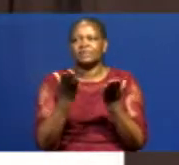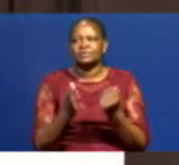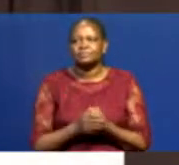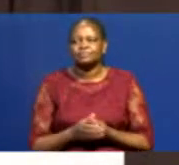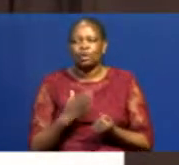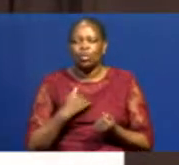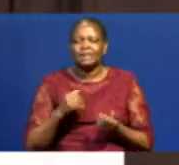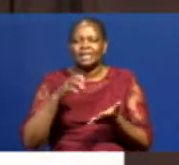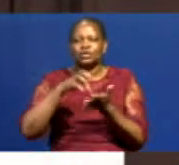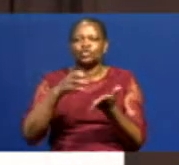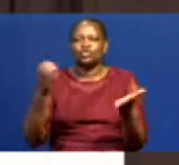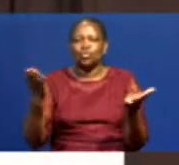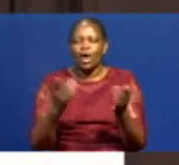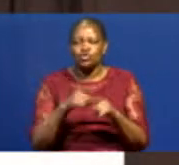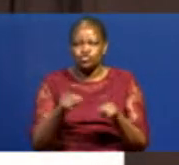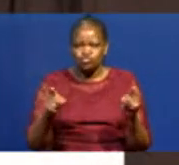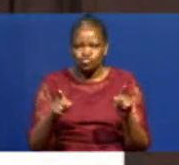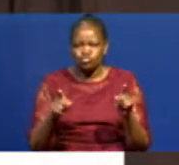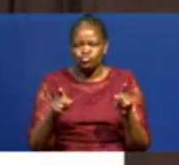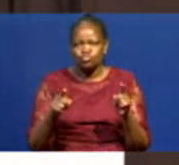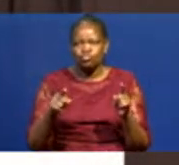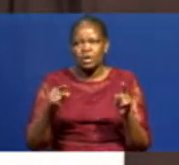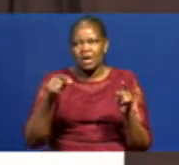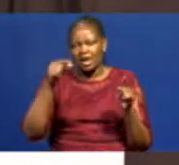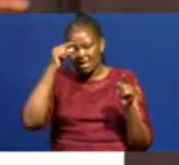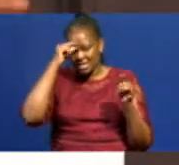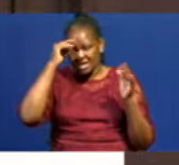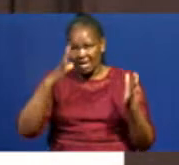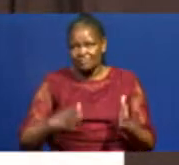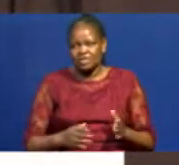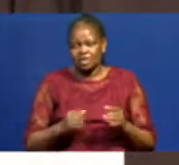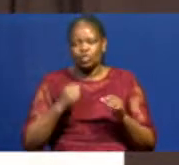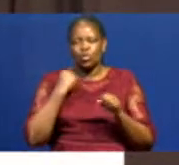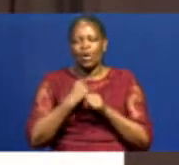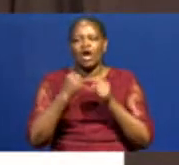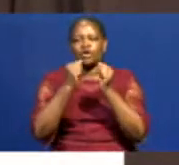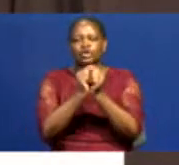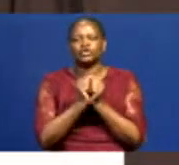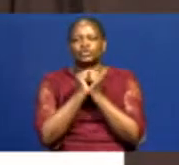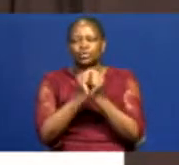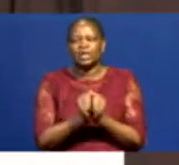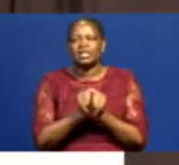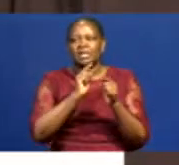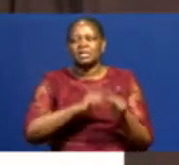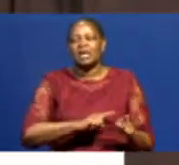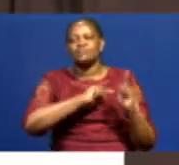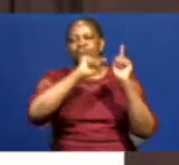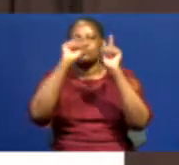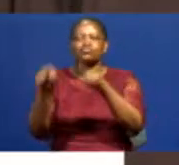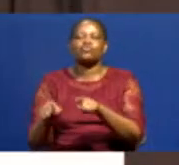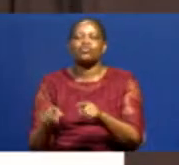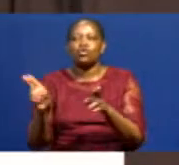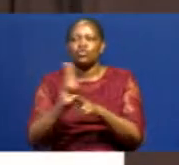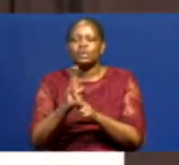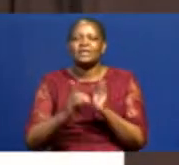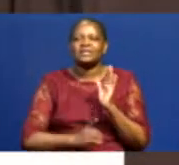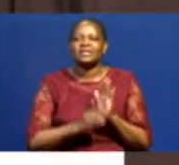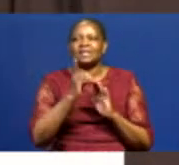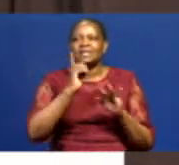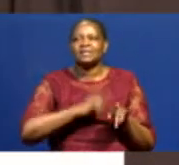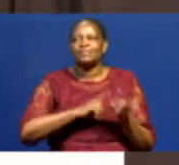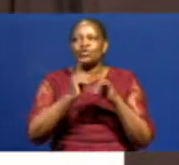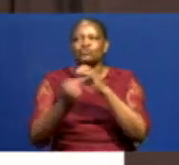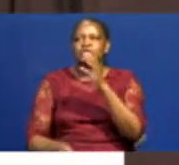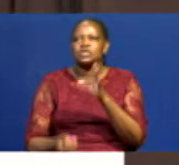want a situation where you and the governor work together when you go to inspect development, when you go to